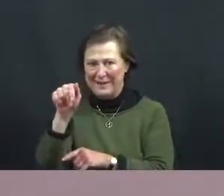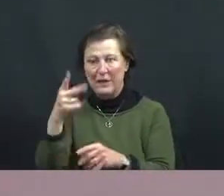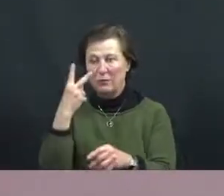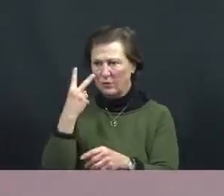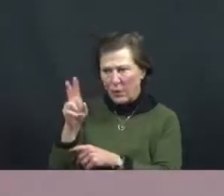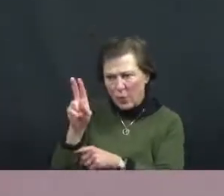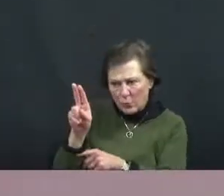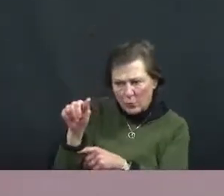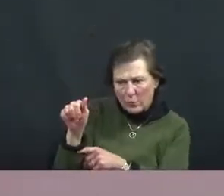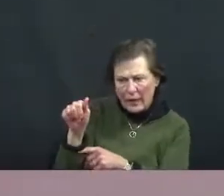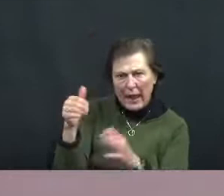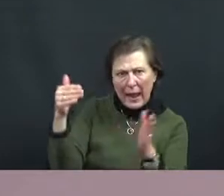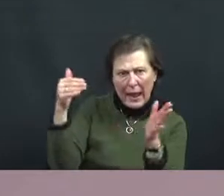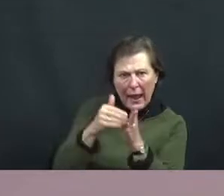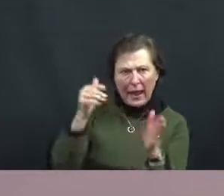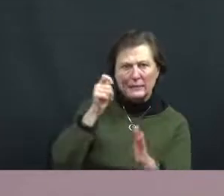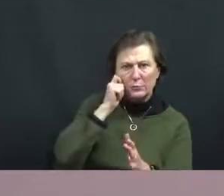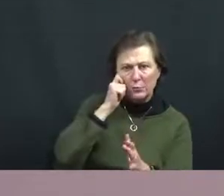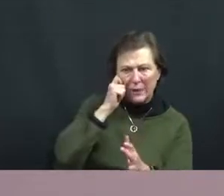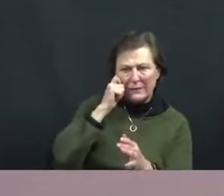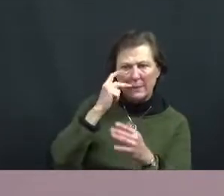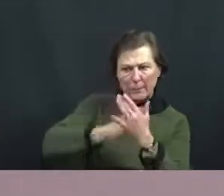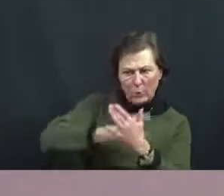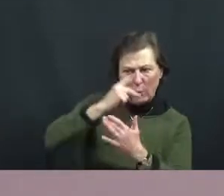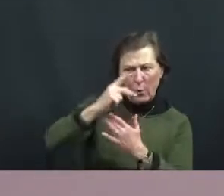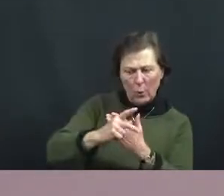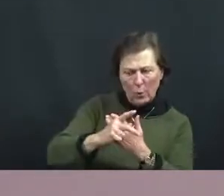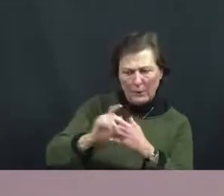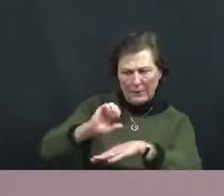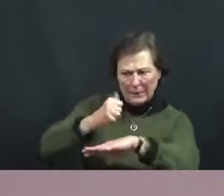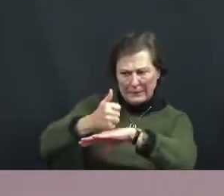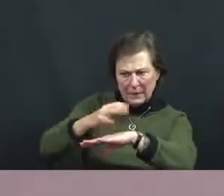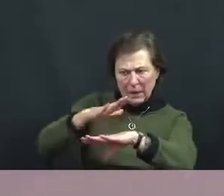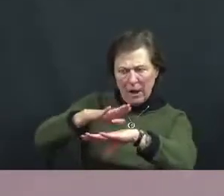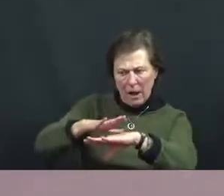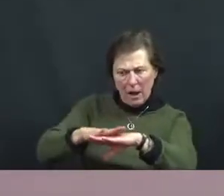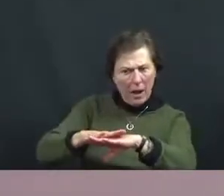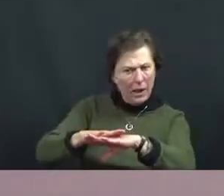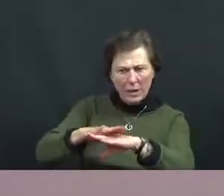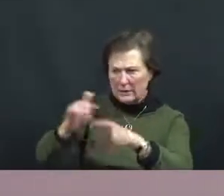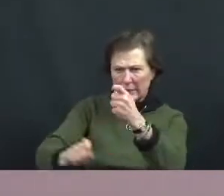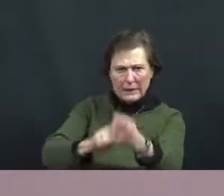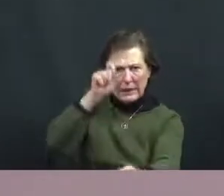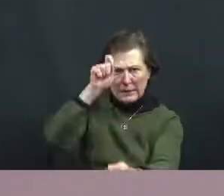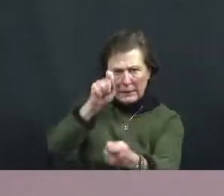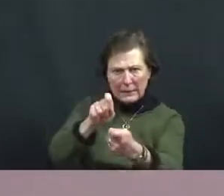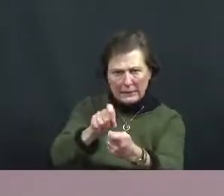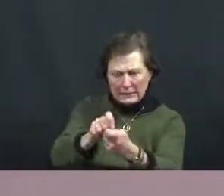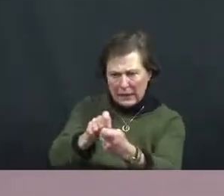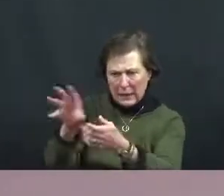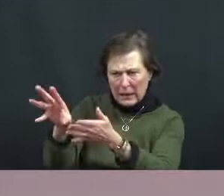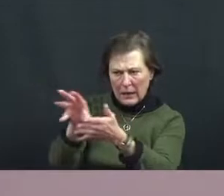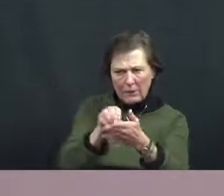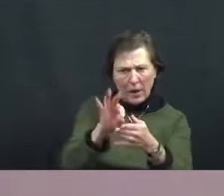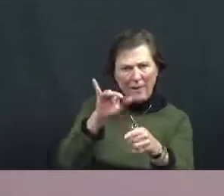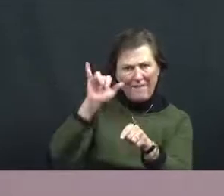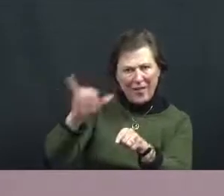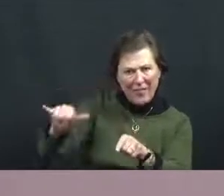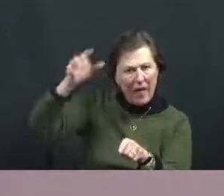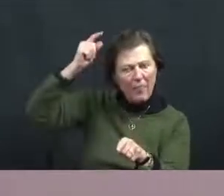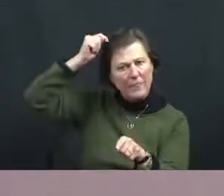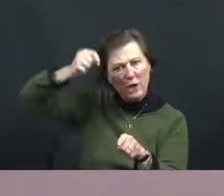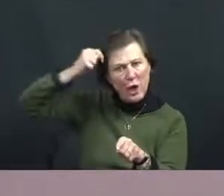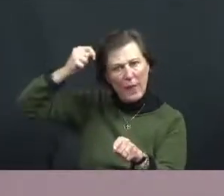UUA anti-racism program rested upon a nearly exact replica of this